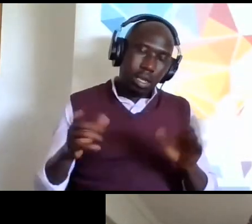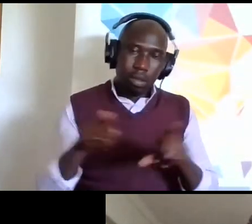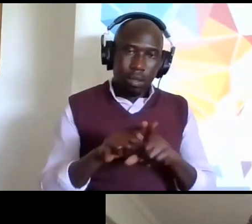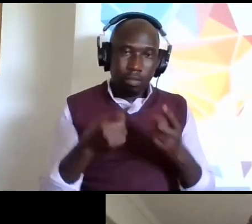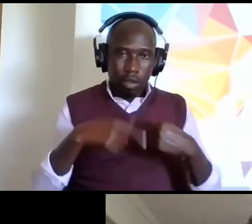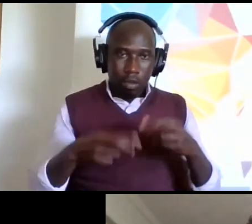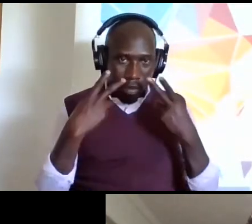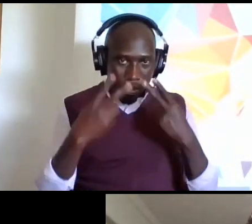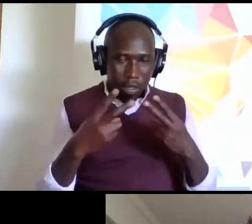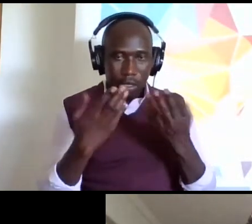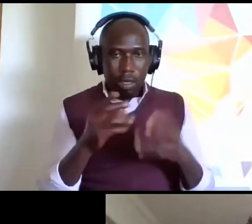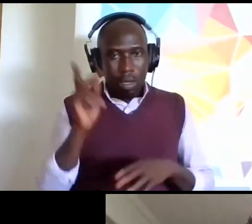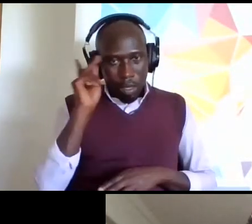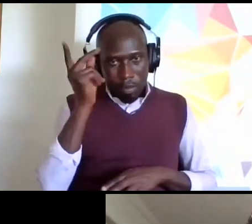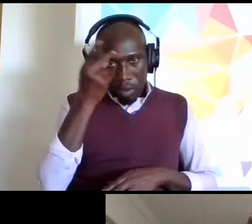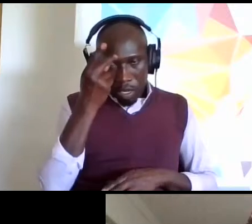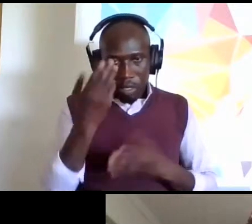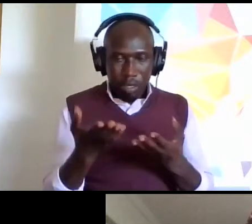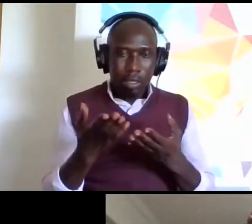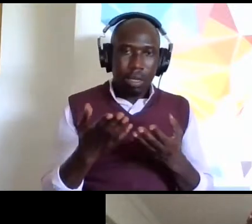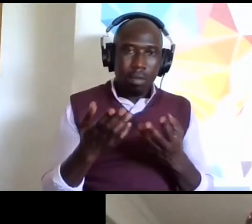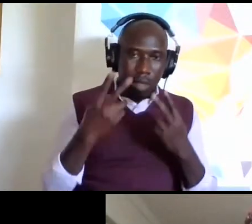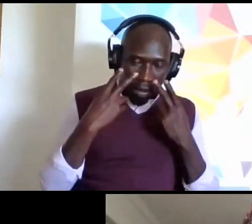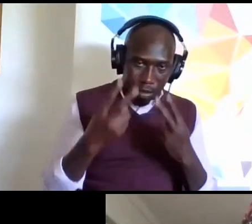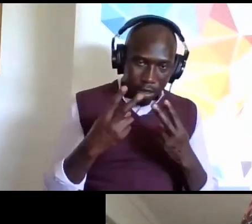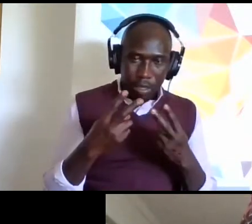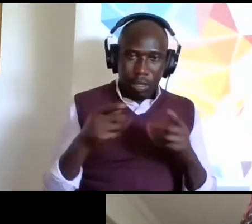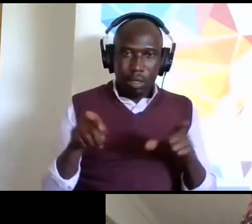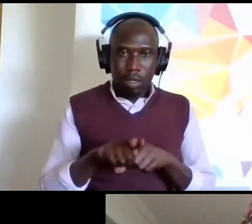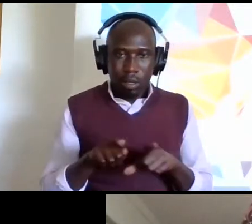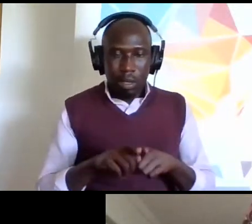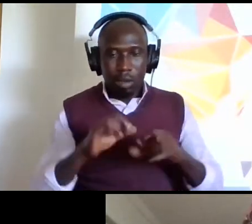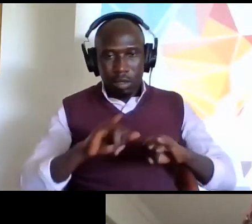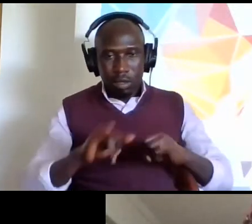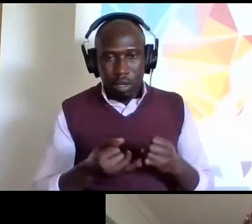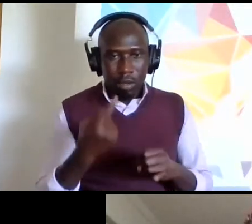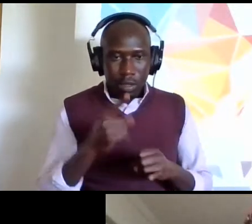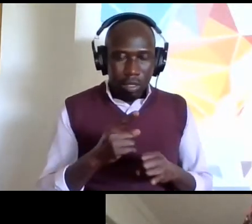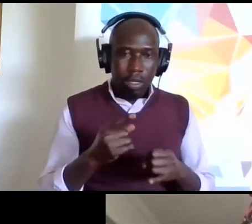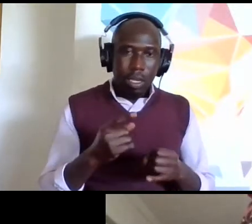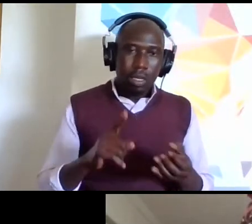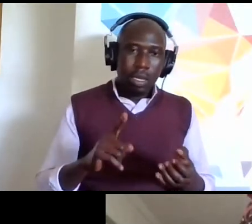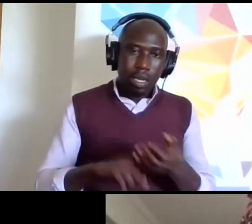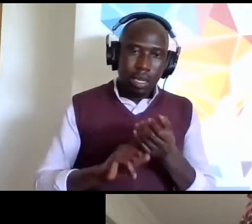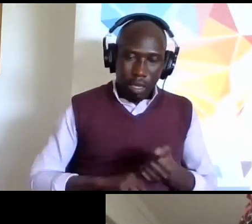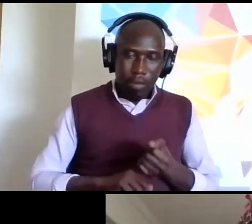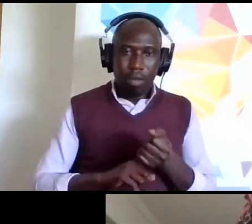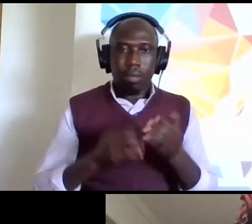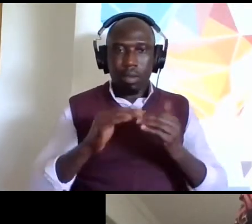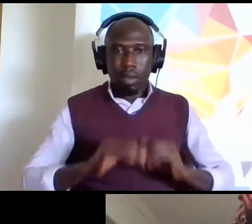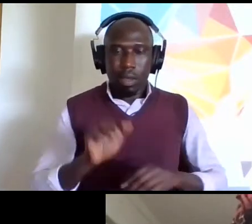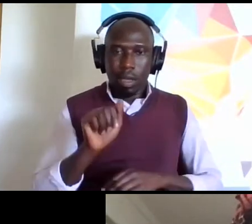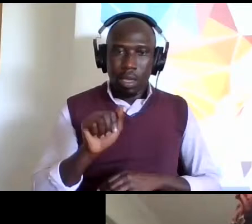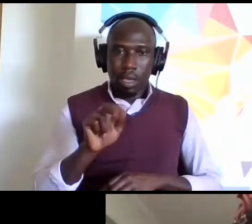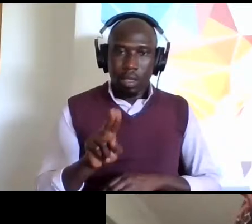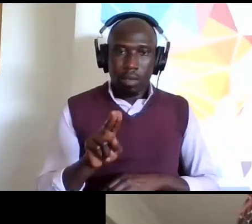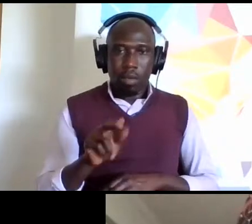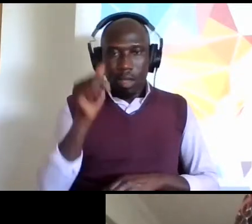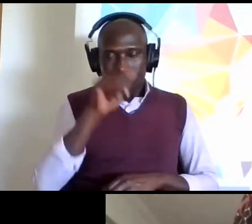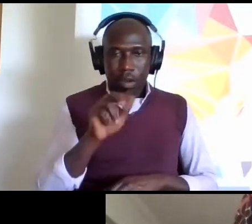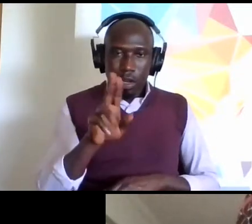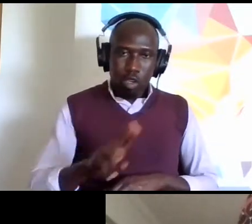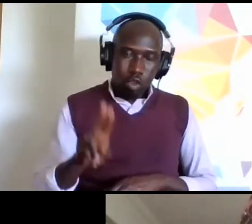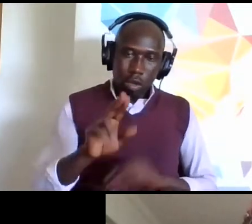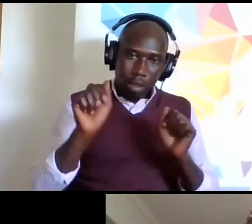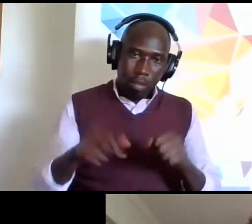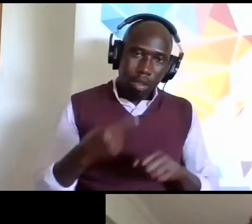seen a trend where policymakers have realized this and are making efforts to harness its benefits. The AU, for instance, the African Union, I must